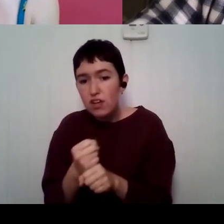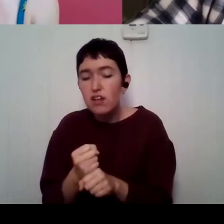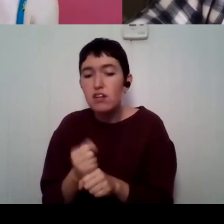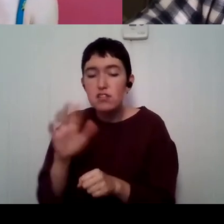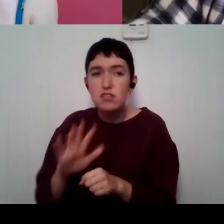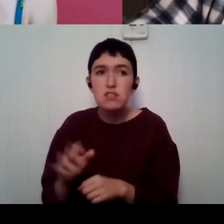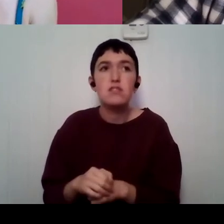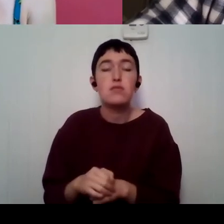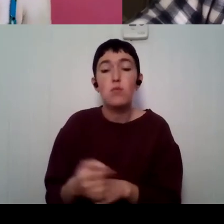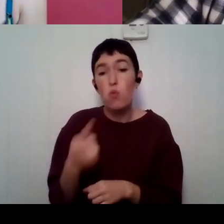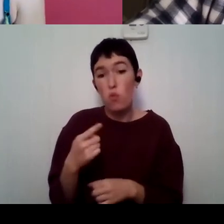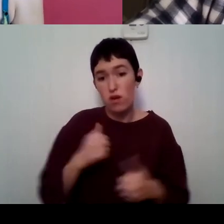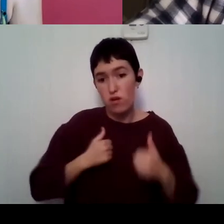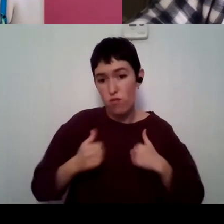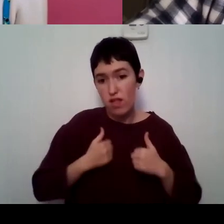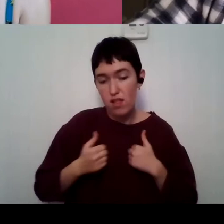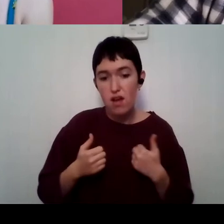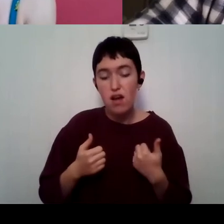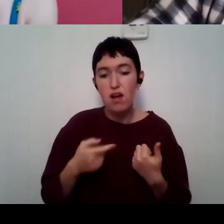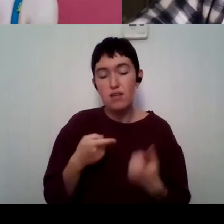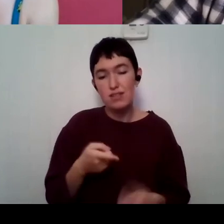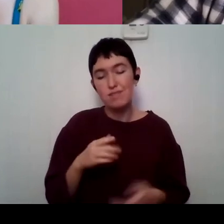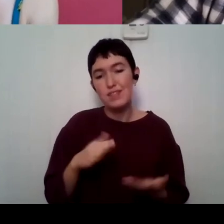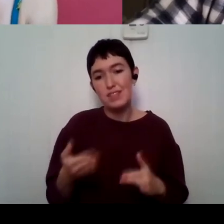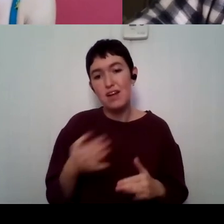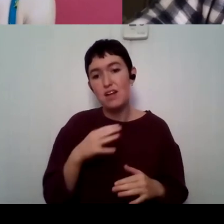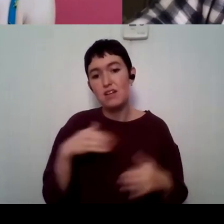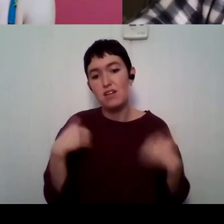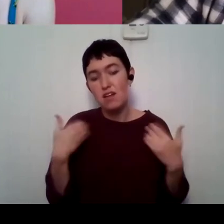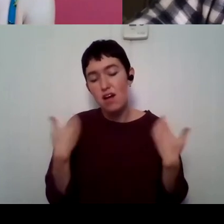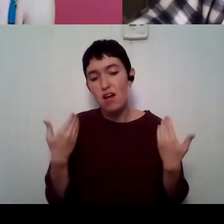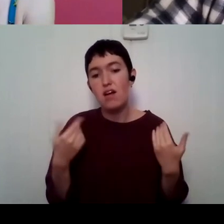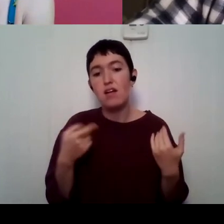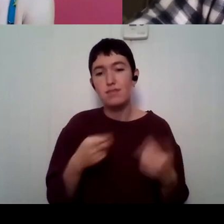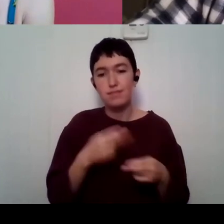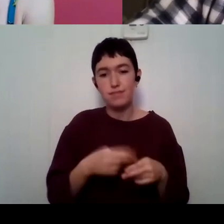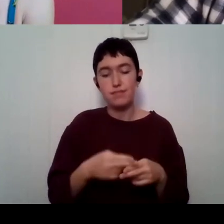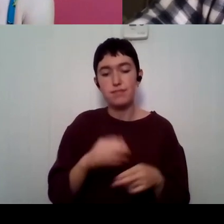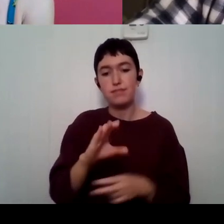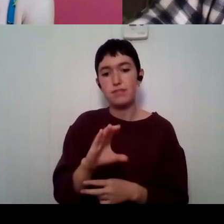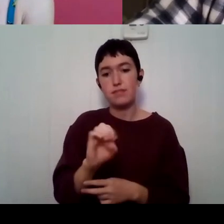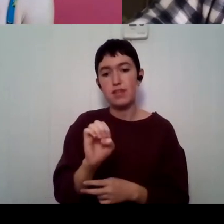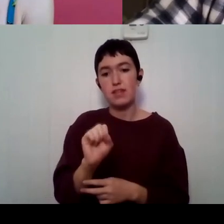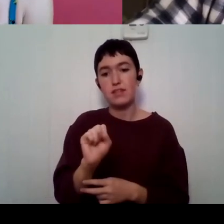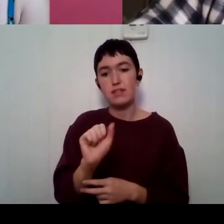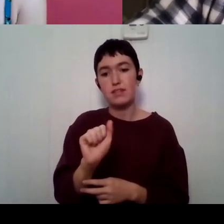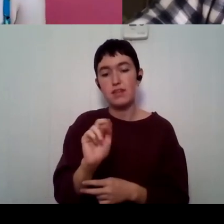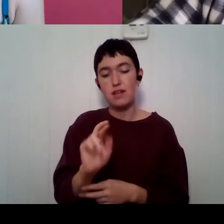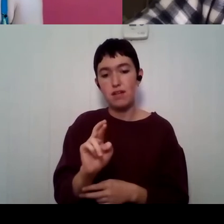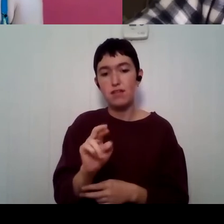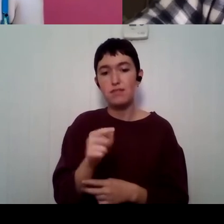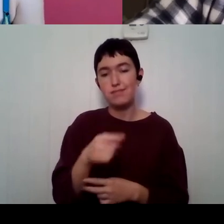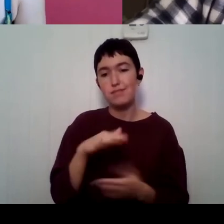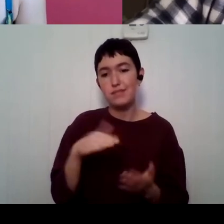I really this is quite young. He died pretty young. There's a gorilla named Cesar who died, I think at 23, but